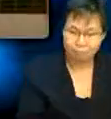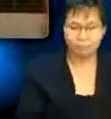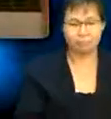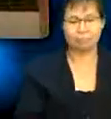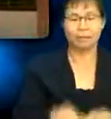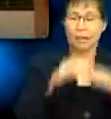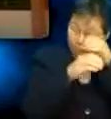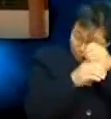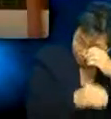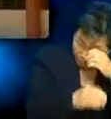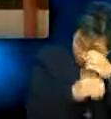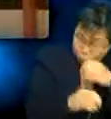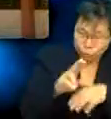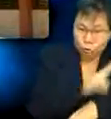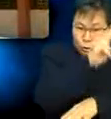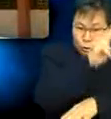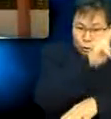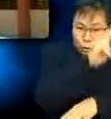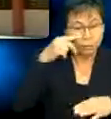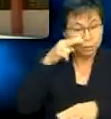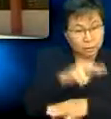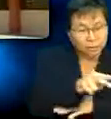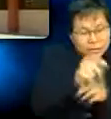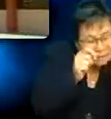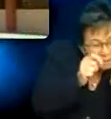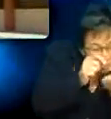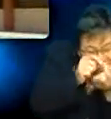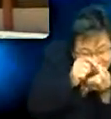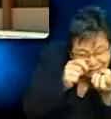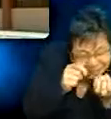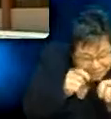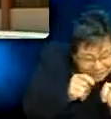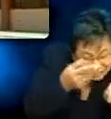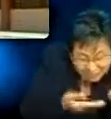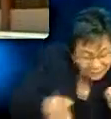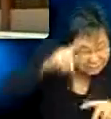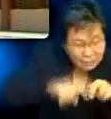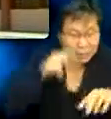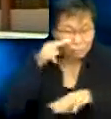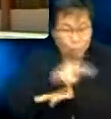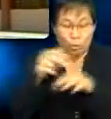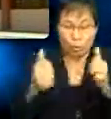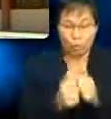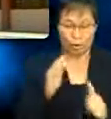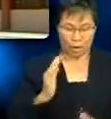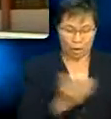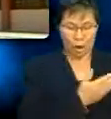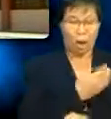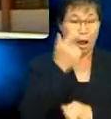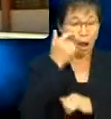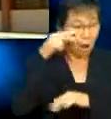A microscope is used to see tiny things that cannot be seen with our